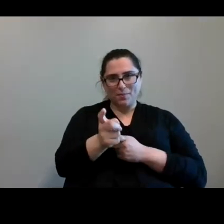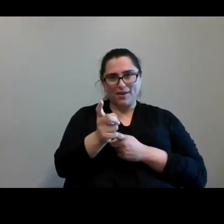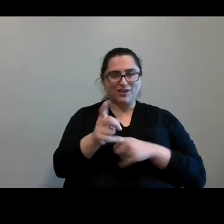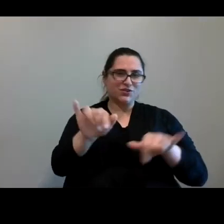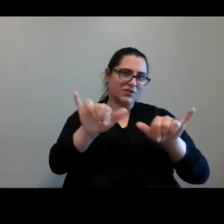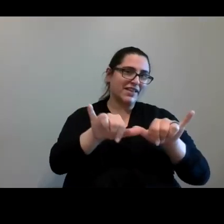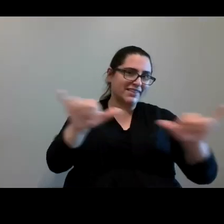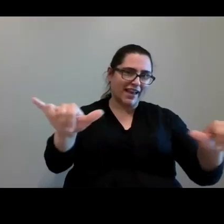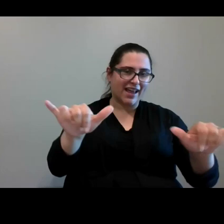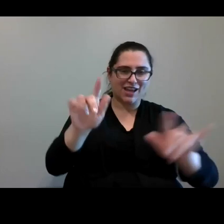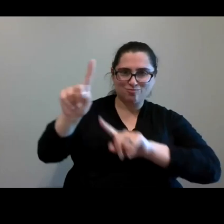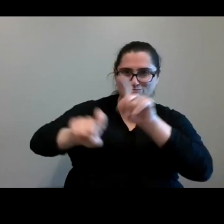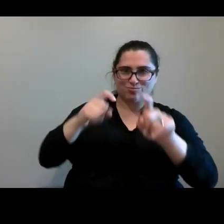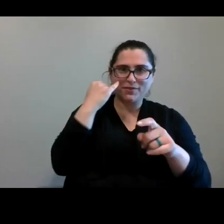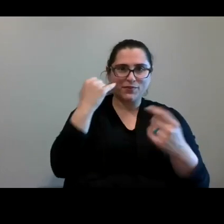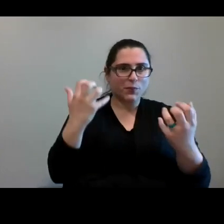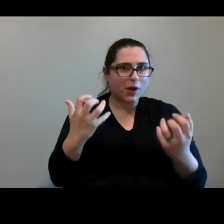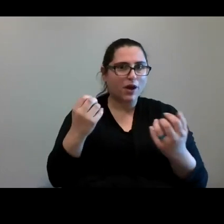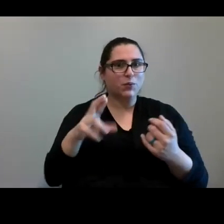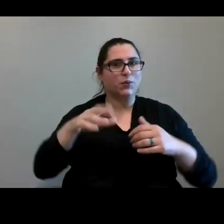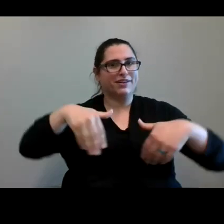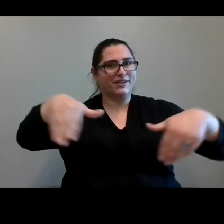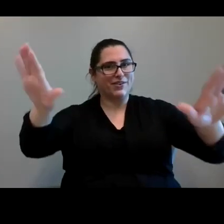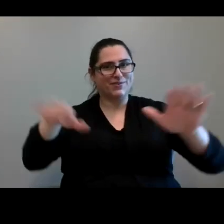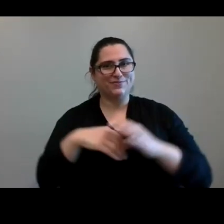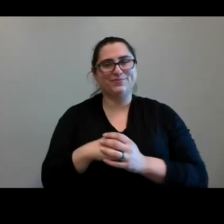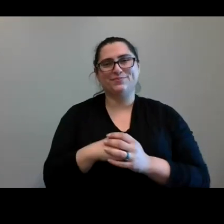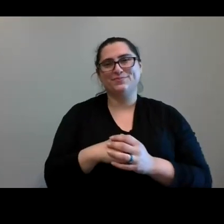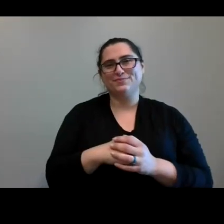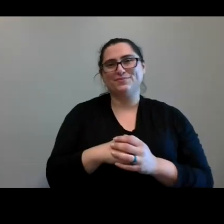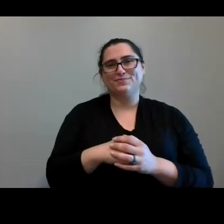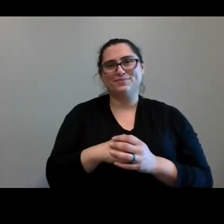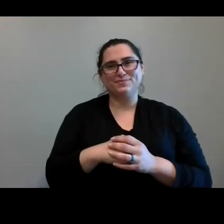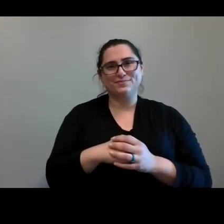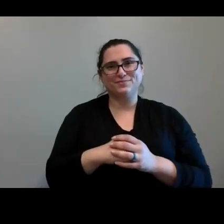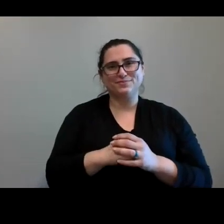to stay and ask more questions, or just talk to the rest of us.